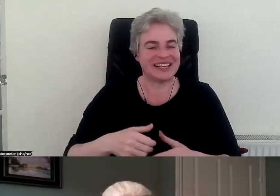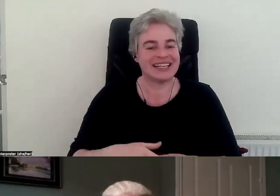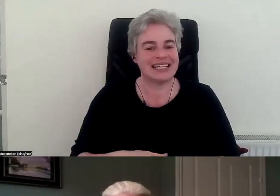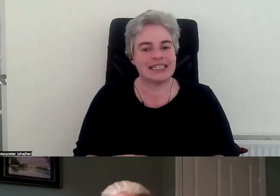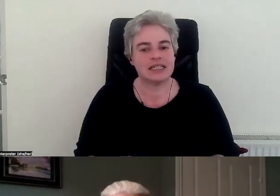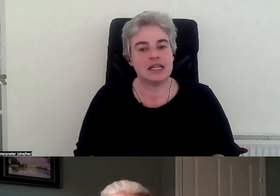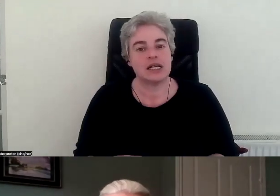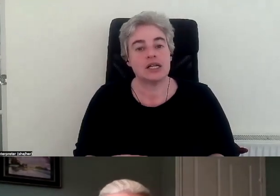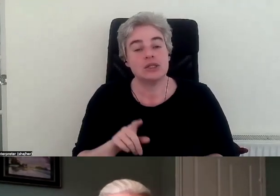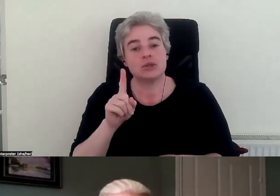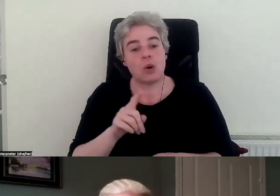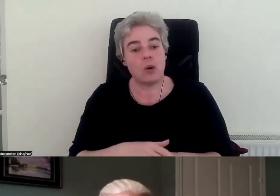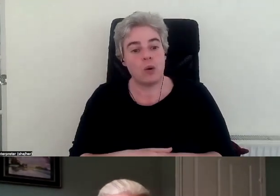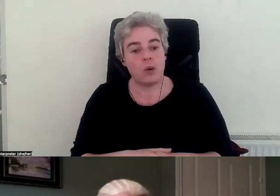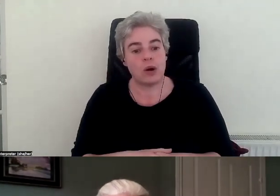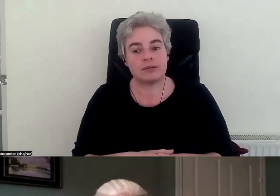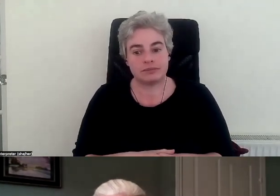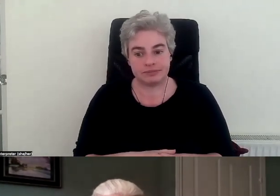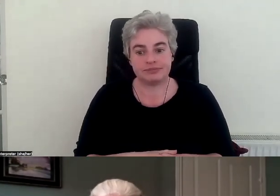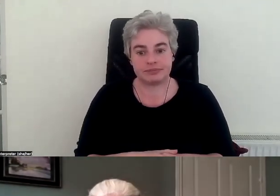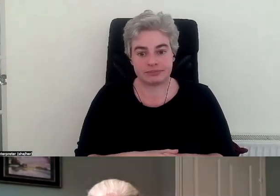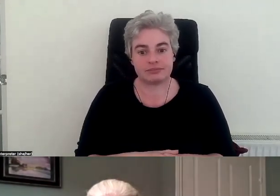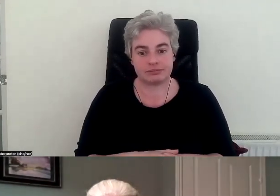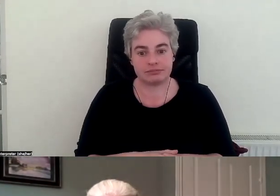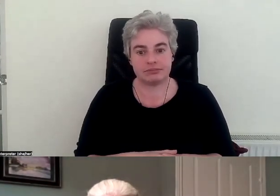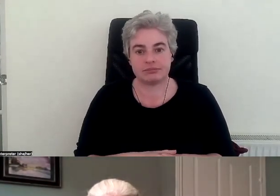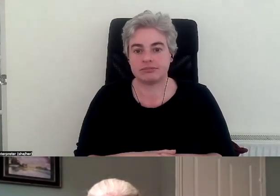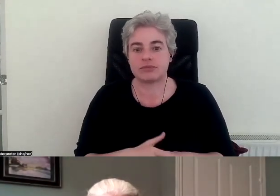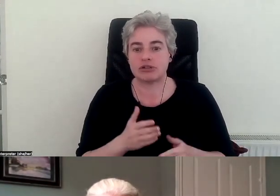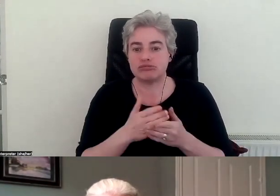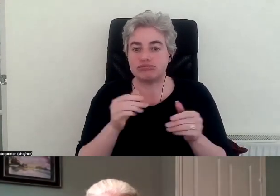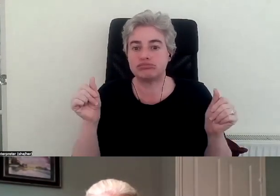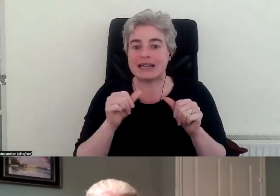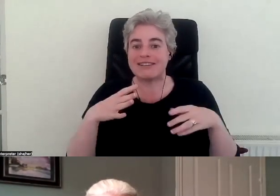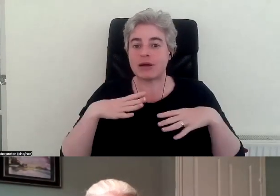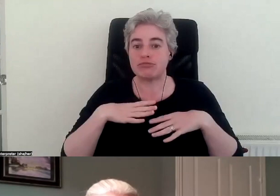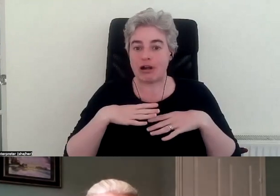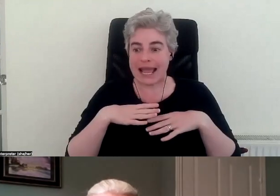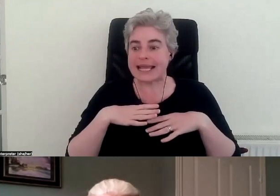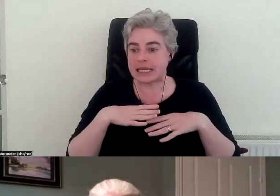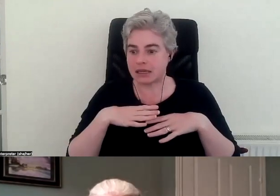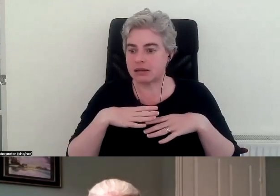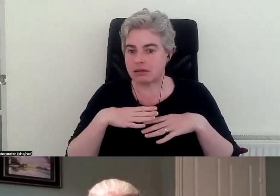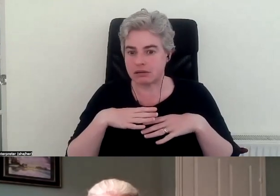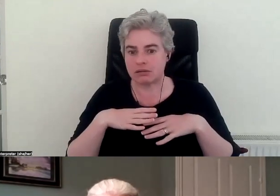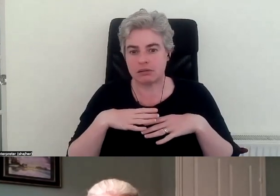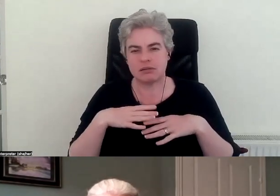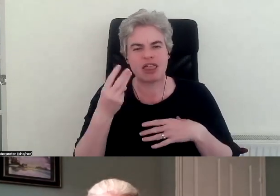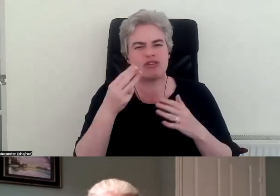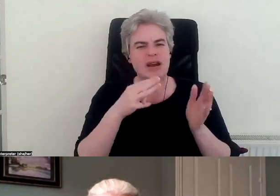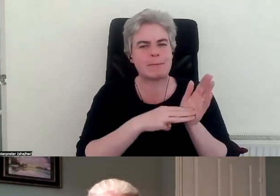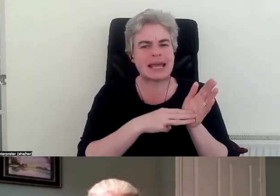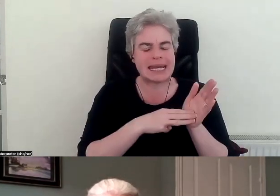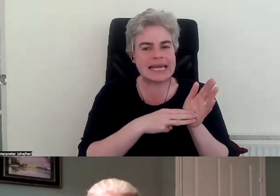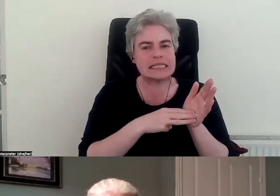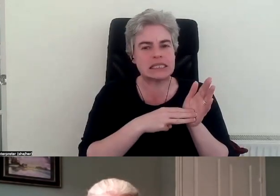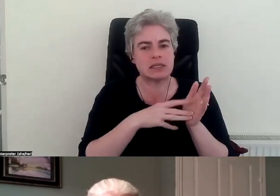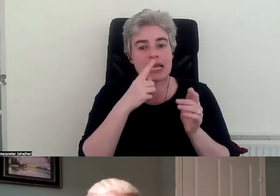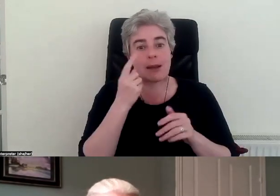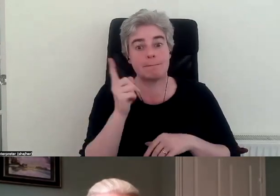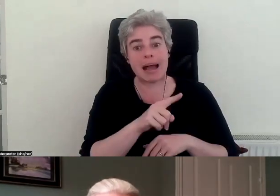So I would like to give us a brief break. Just like 3 minutes, so if we can come back